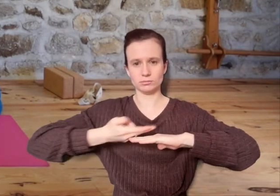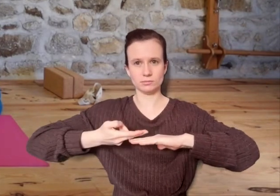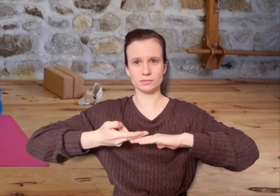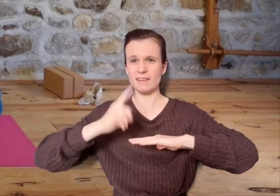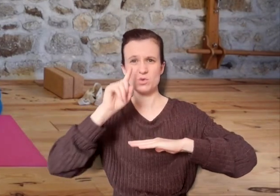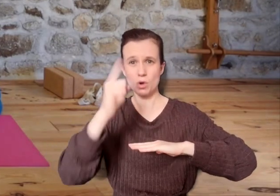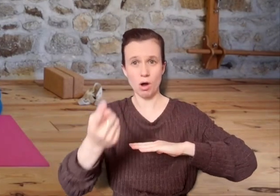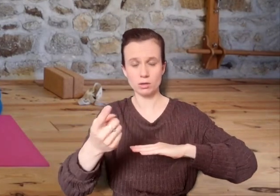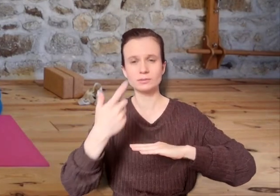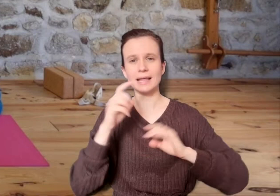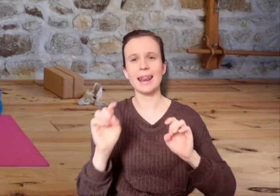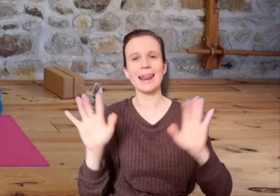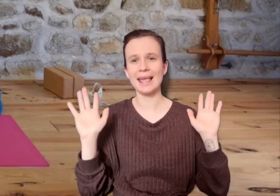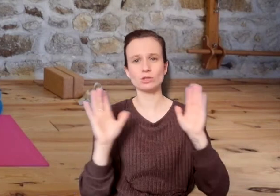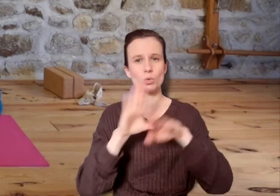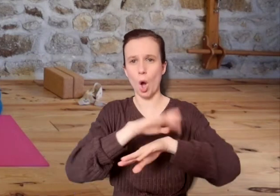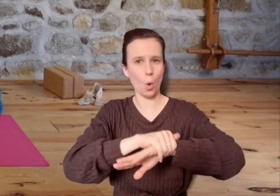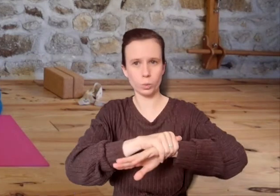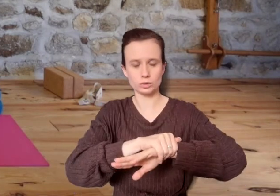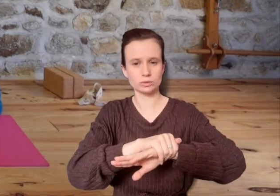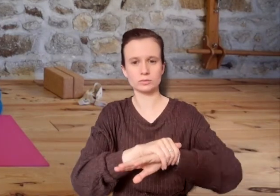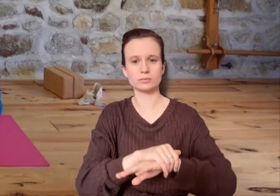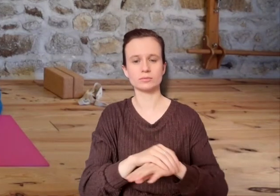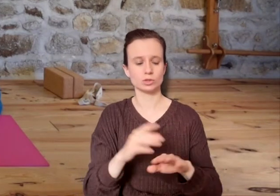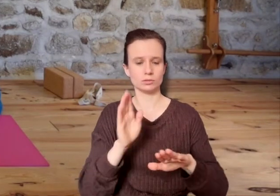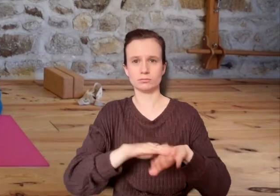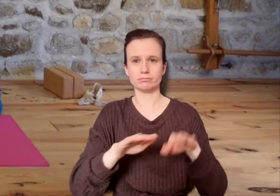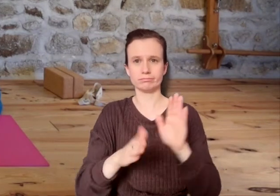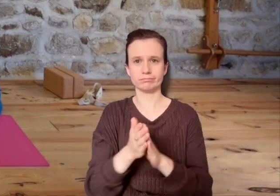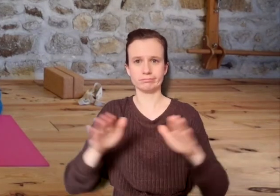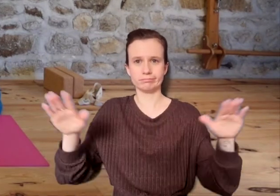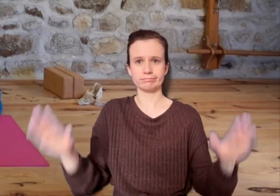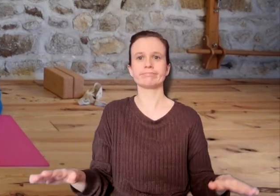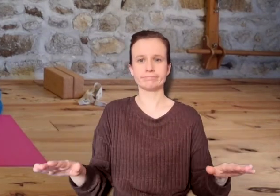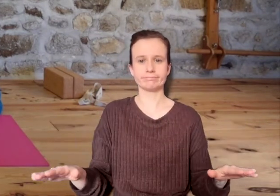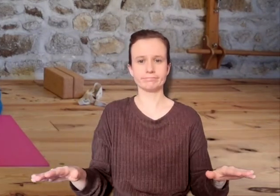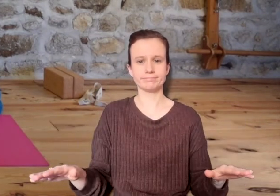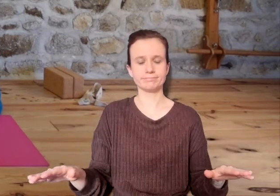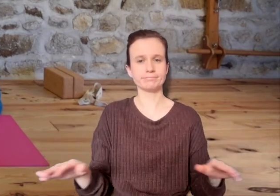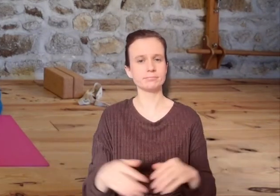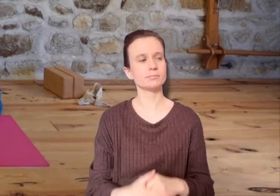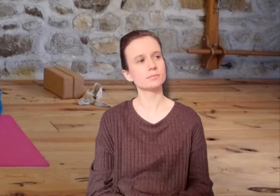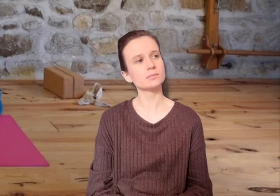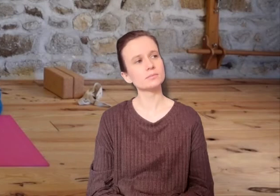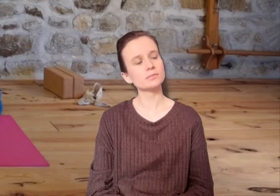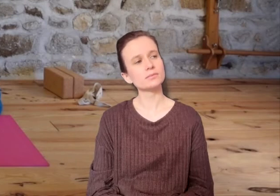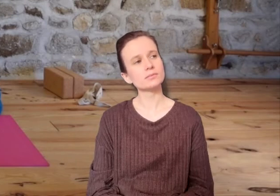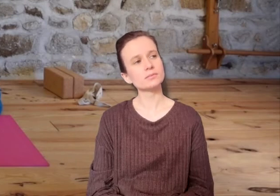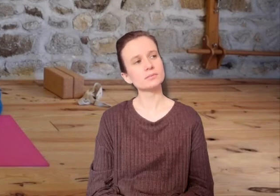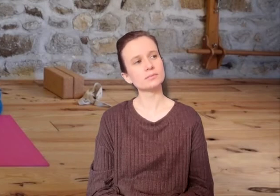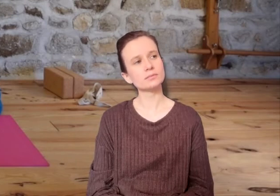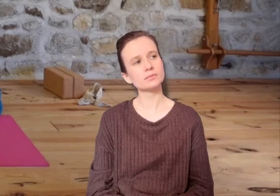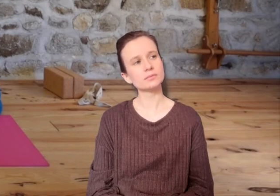lay flat, then don't grab your ankles. Let the palms be on the floor, around the